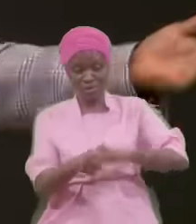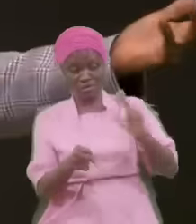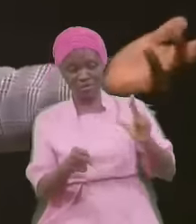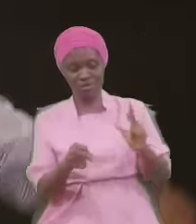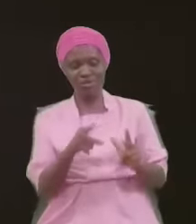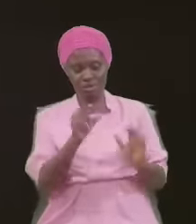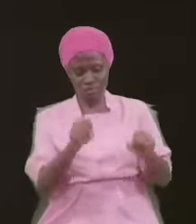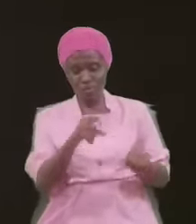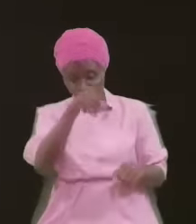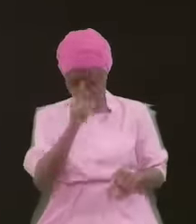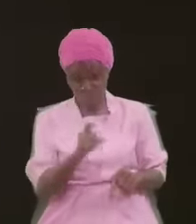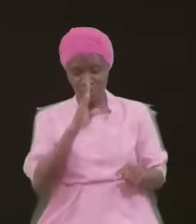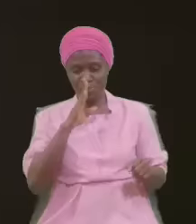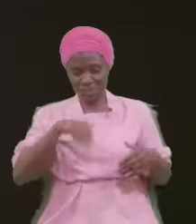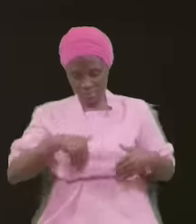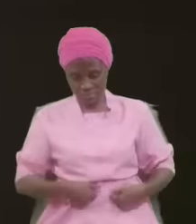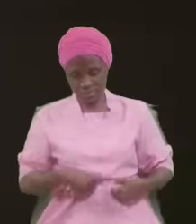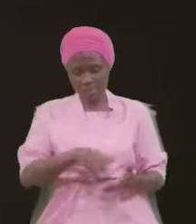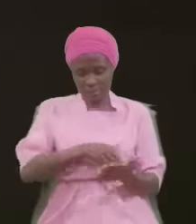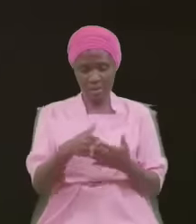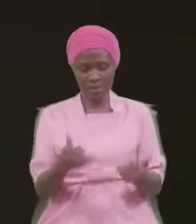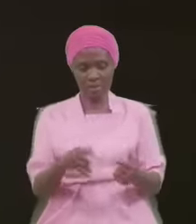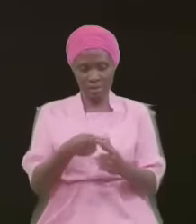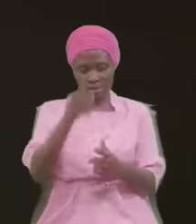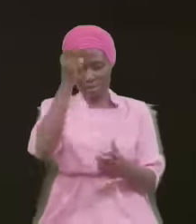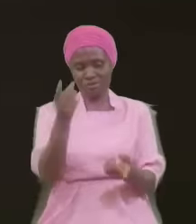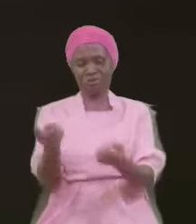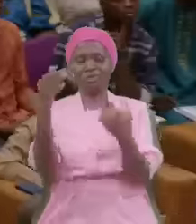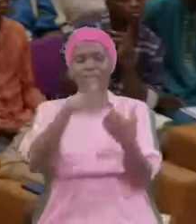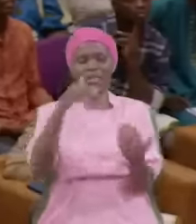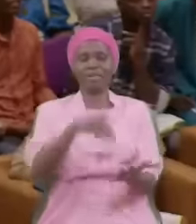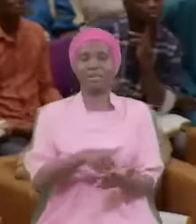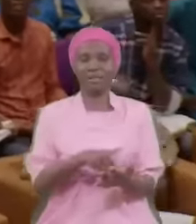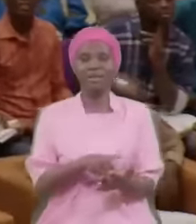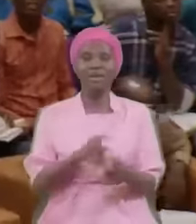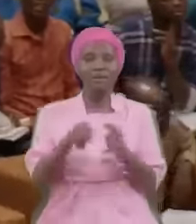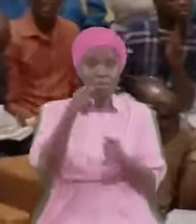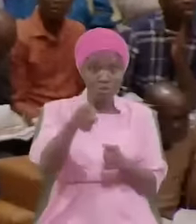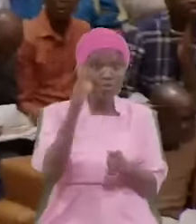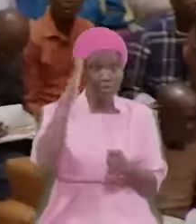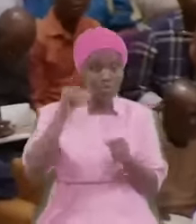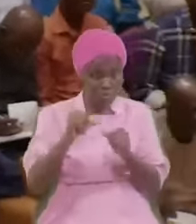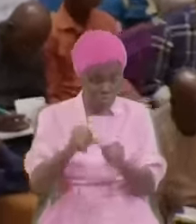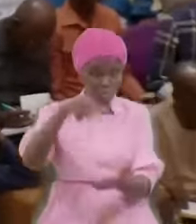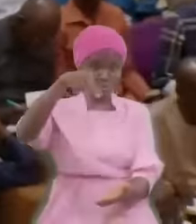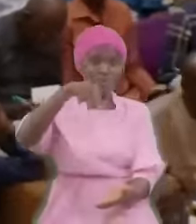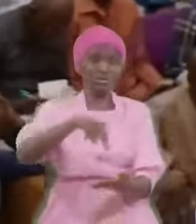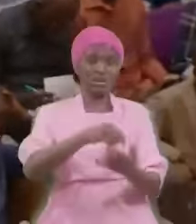now. And so he comes, and you are still standing. I said you are still standing.